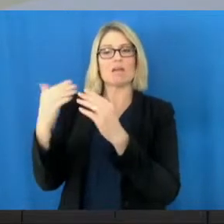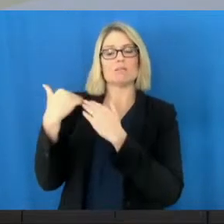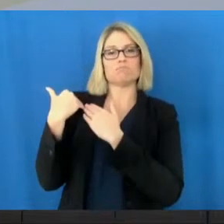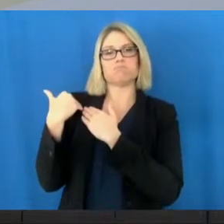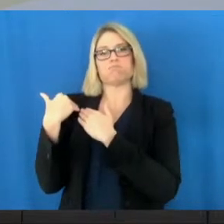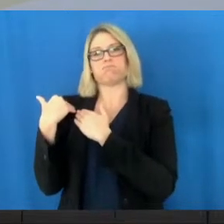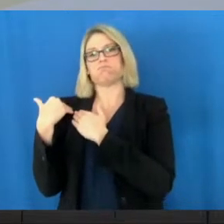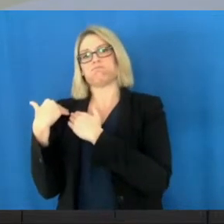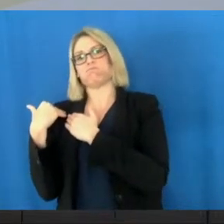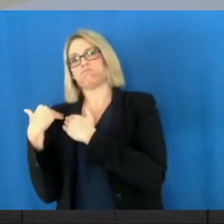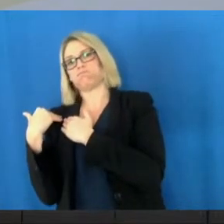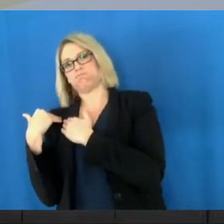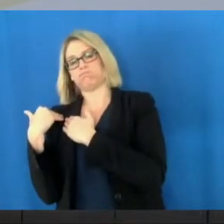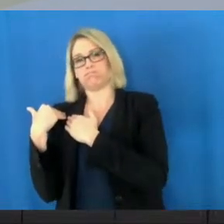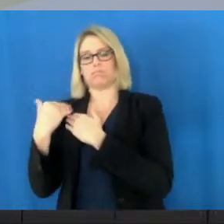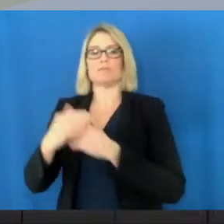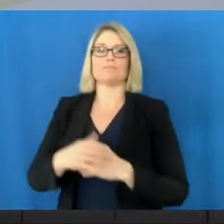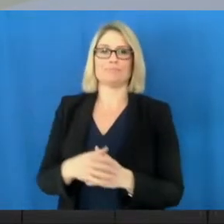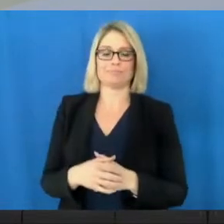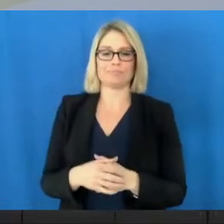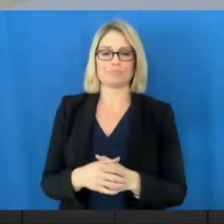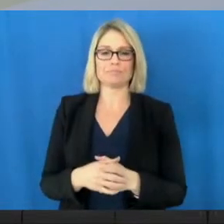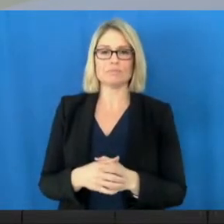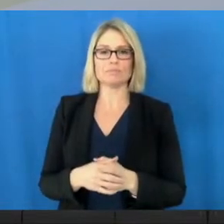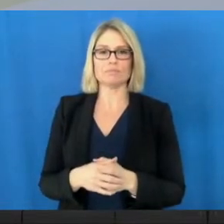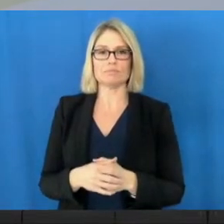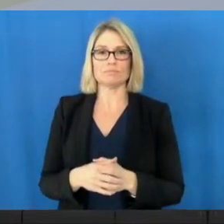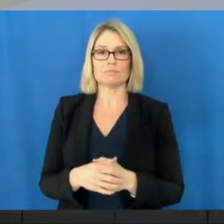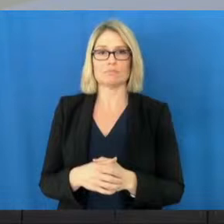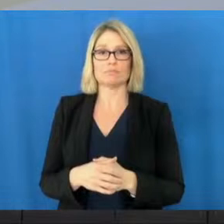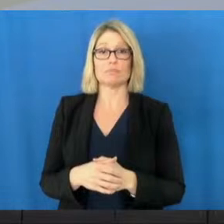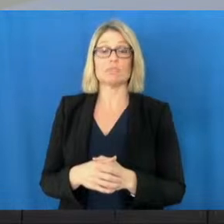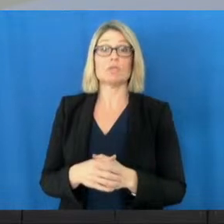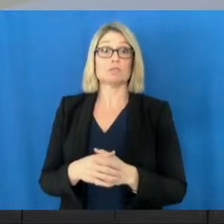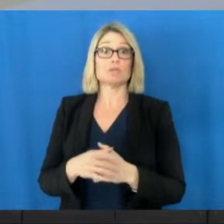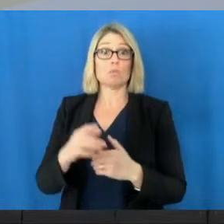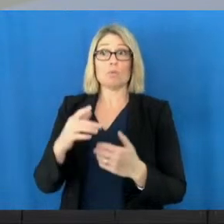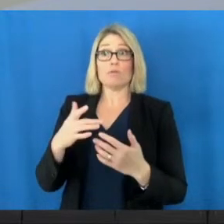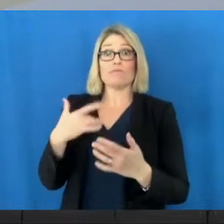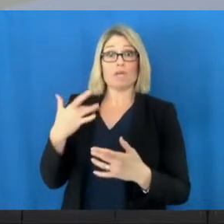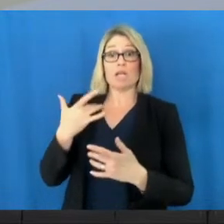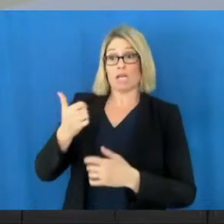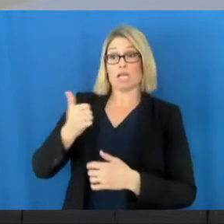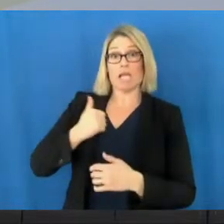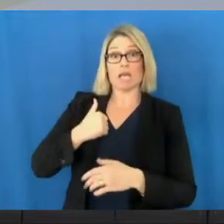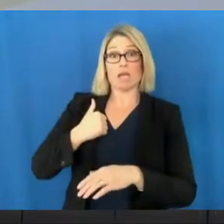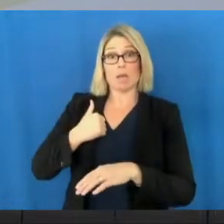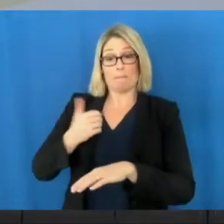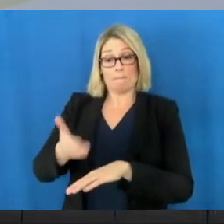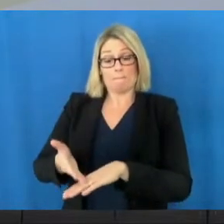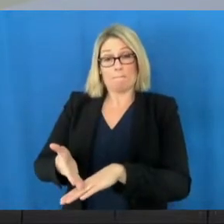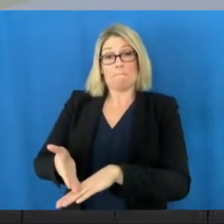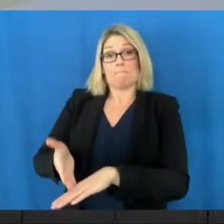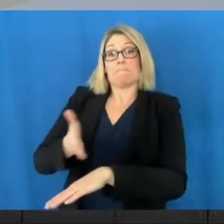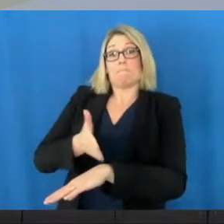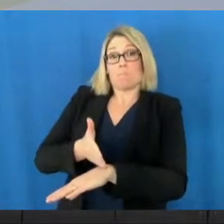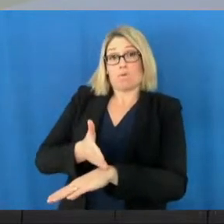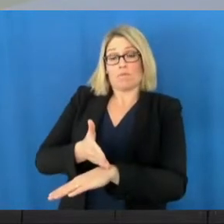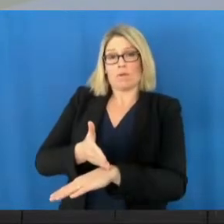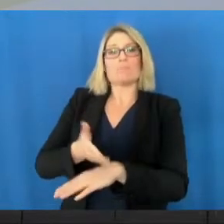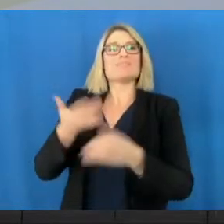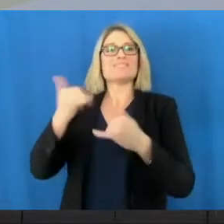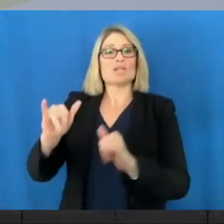these resources. Despite hopeful signs in Canada, there continue to be outbreaks in high-risk populations,